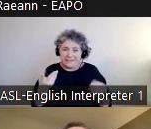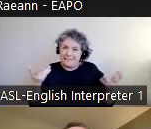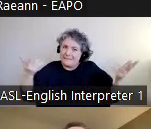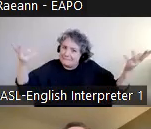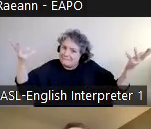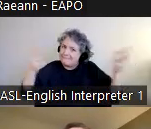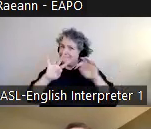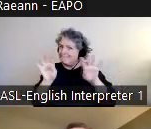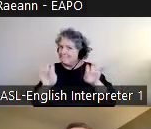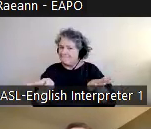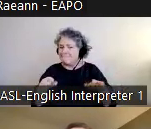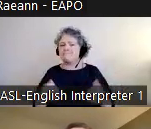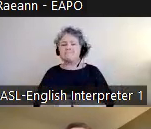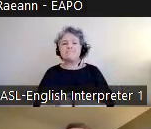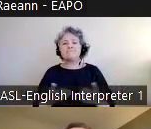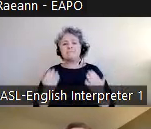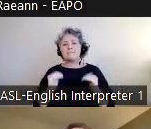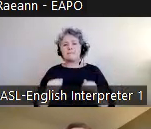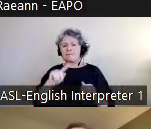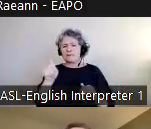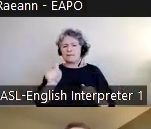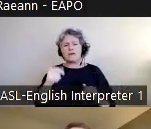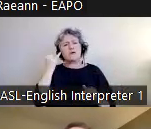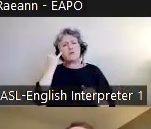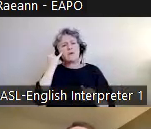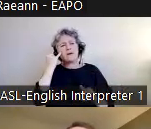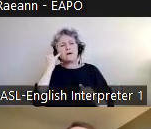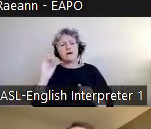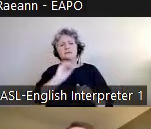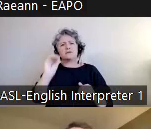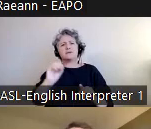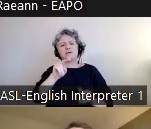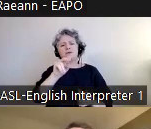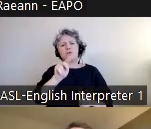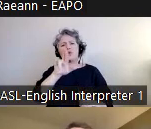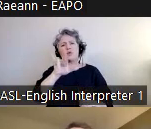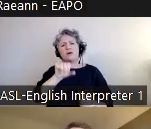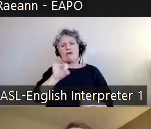a notary public in Ontario? Do they have the duty to assess capacity?